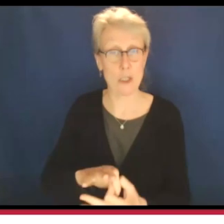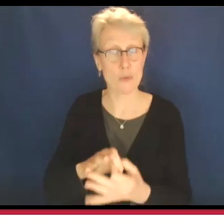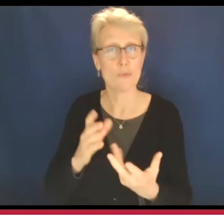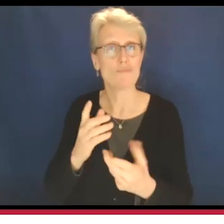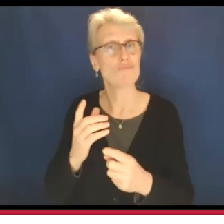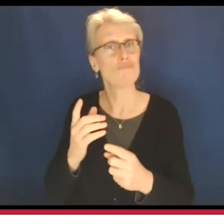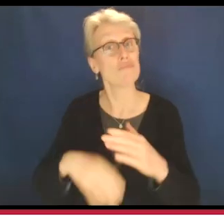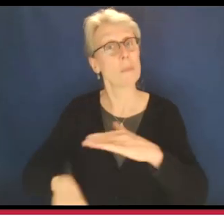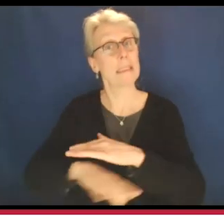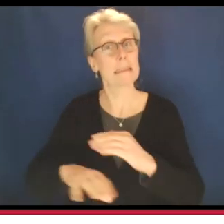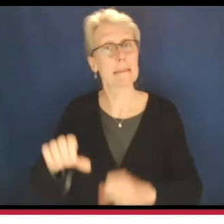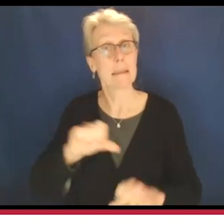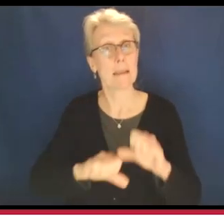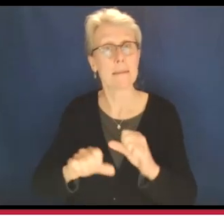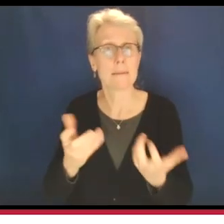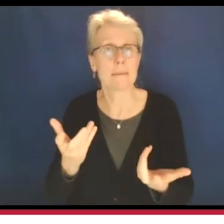consequences?